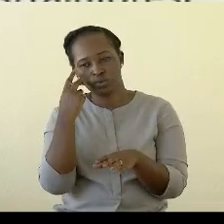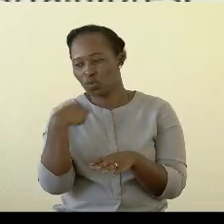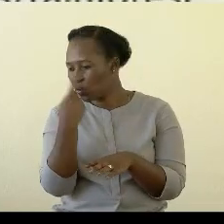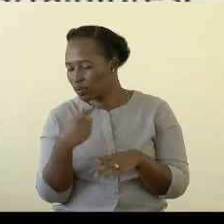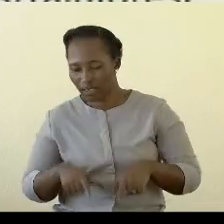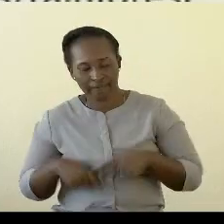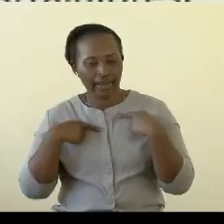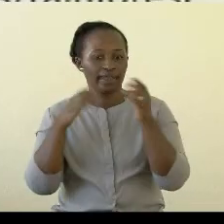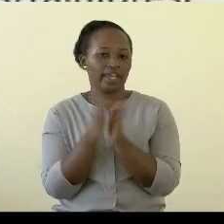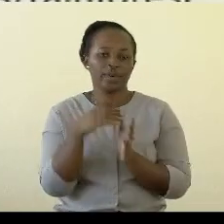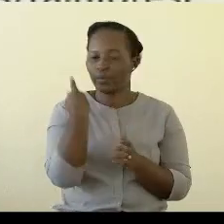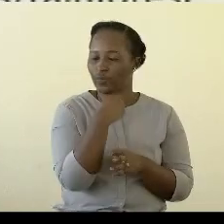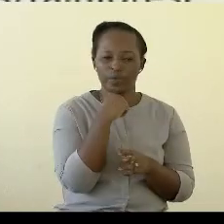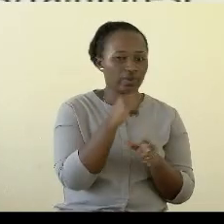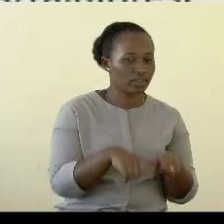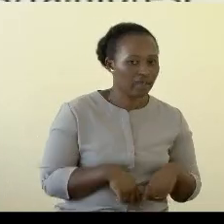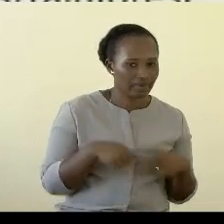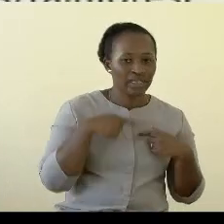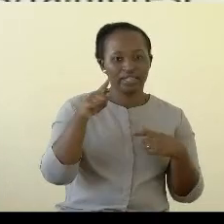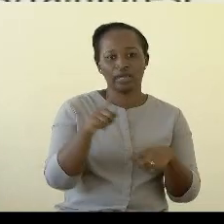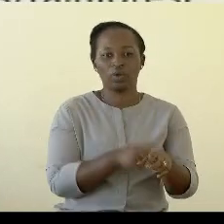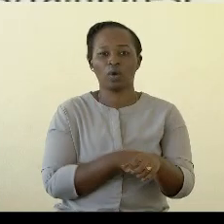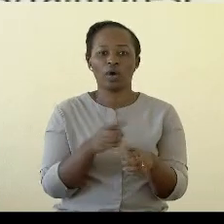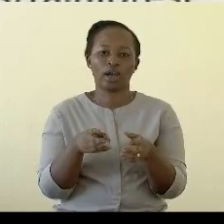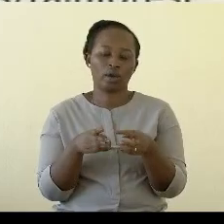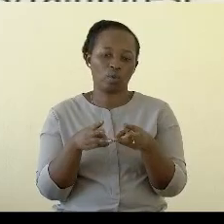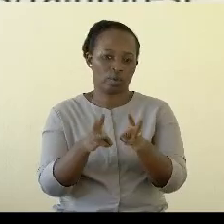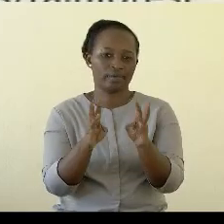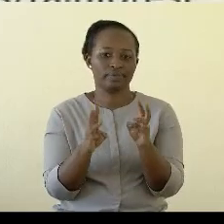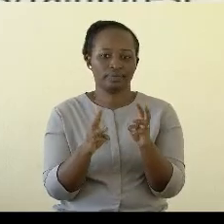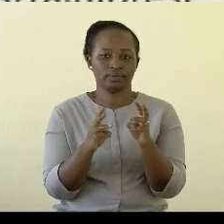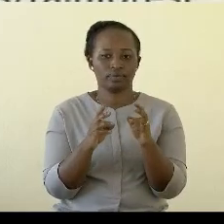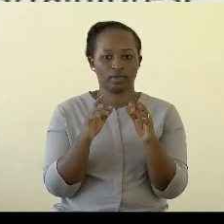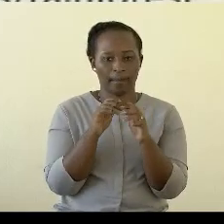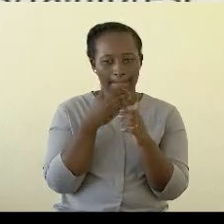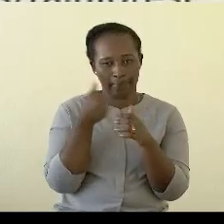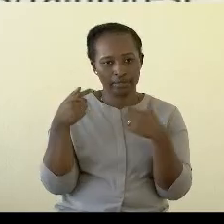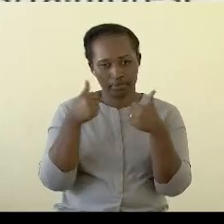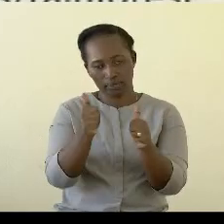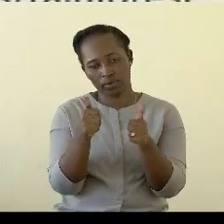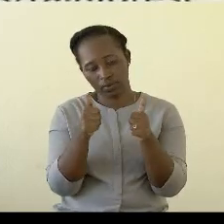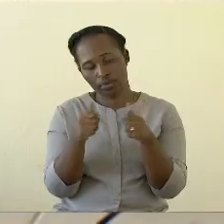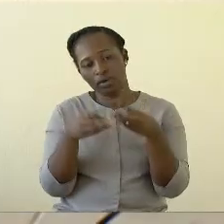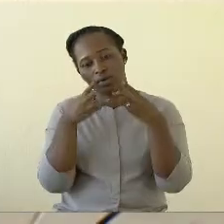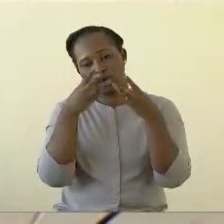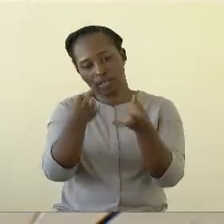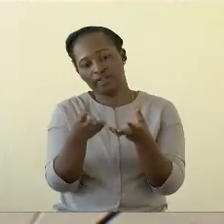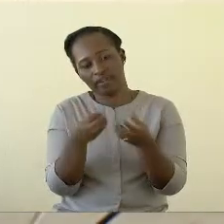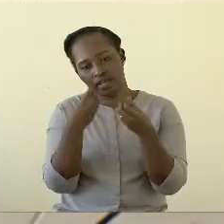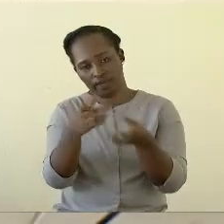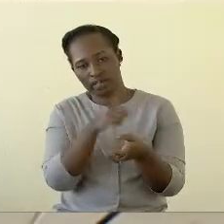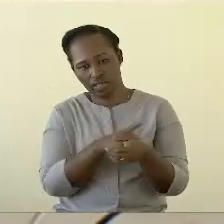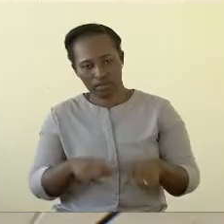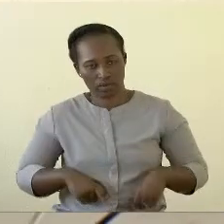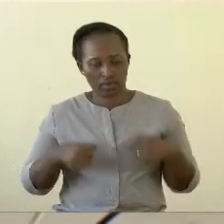not to survive. Then along the way, only those that are best suited are given a chance to continue producing. So along the way, you have only